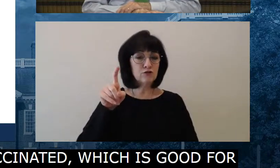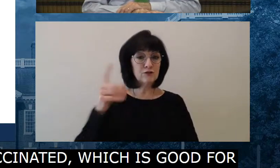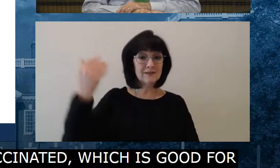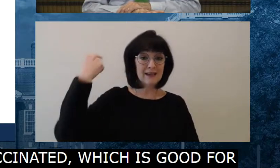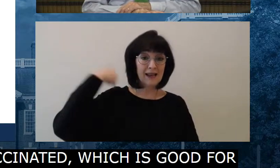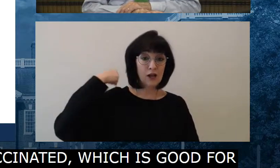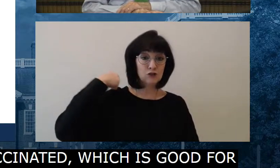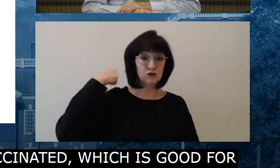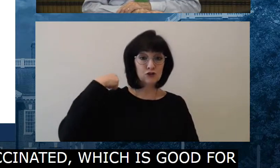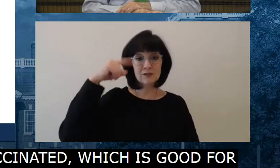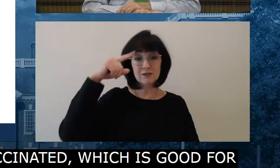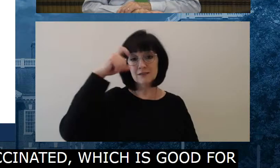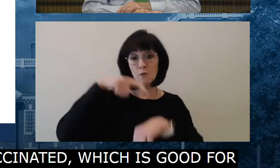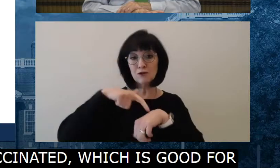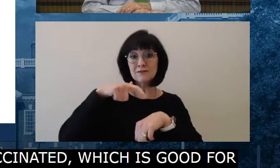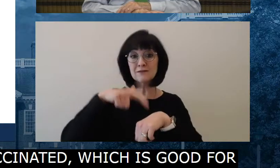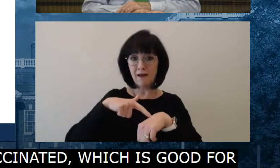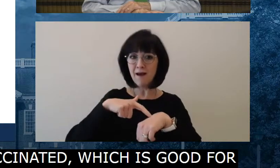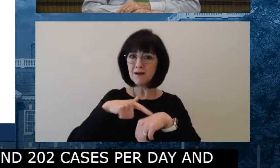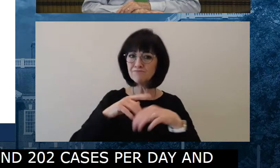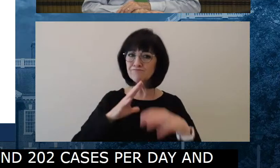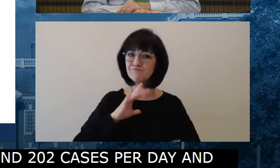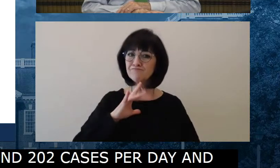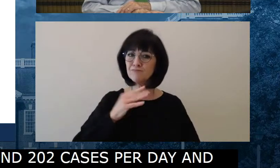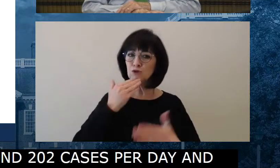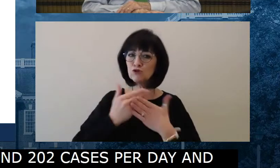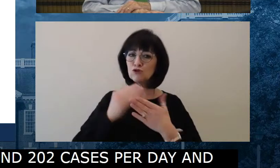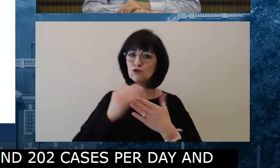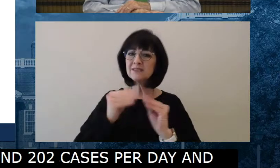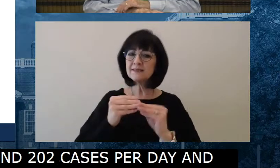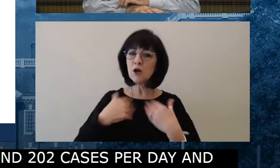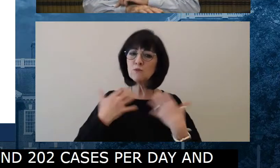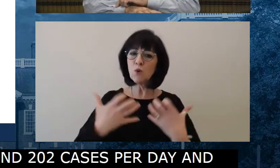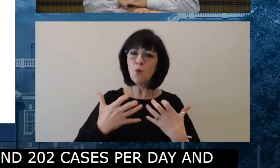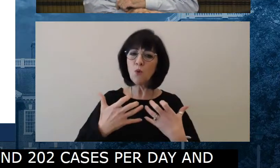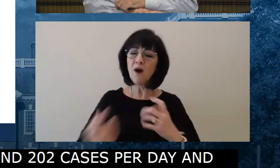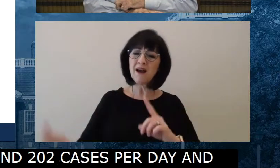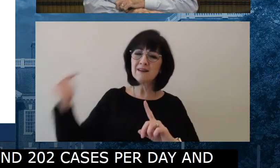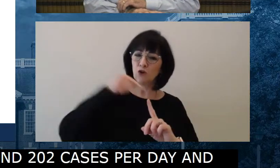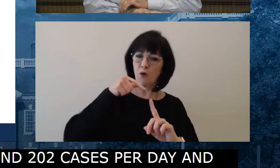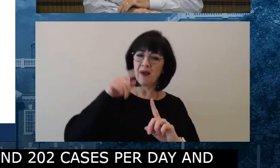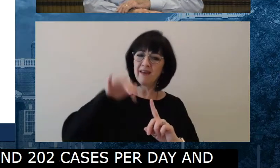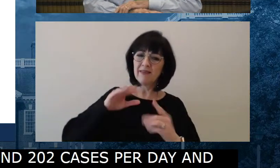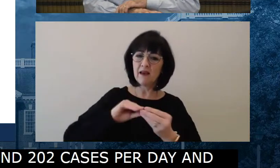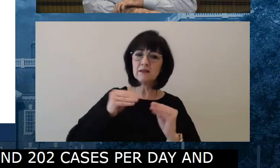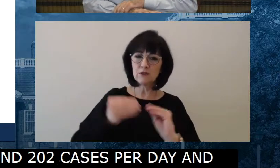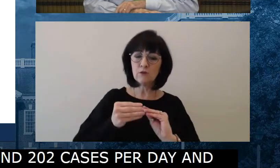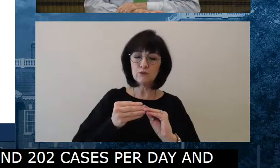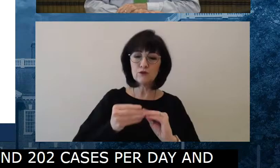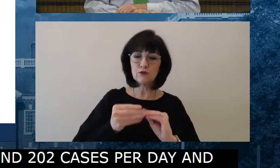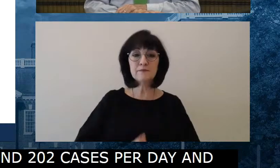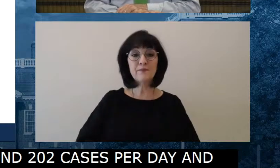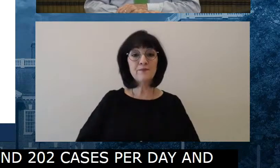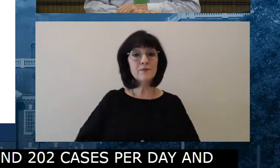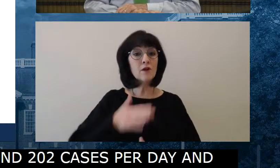last year. The percent of the tests that we're doing are positive, under 5%